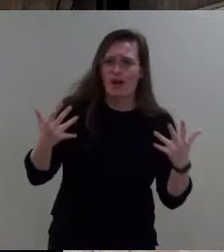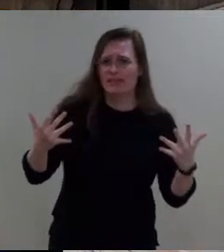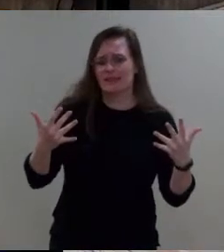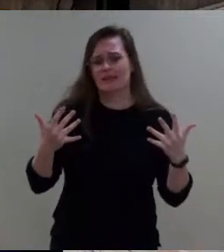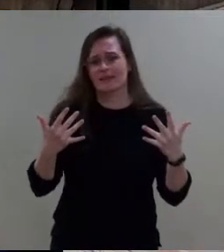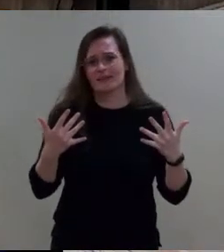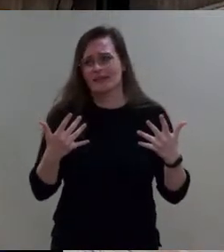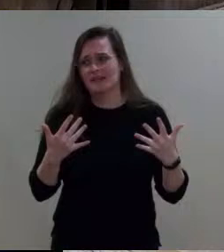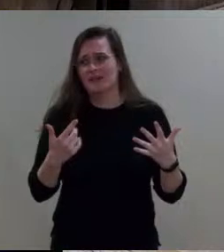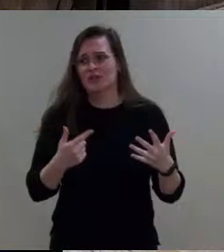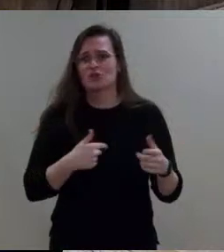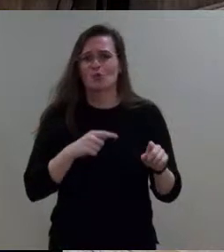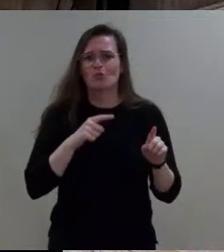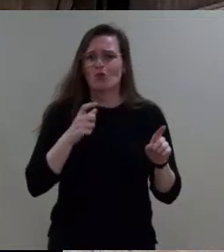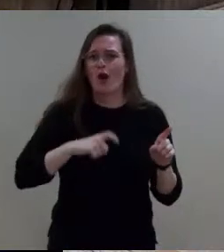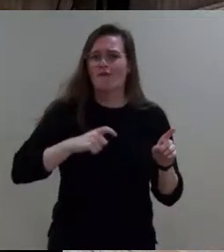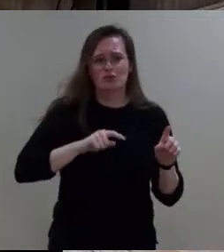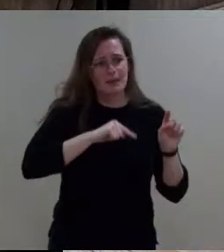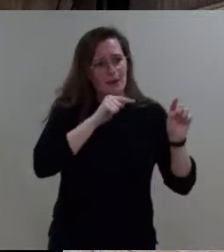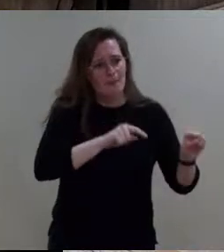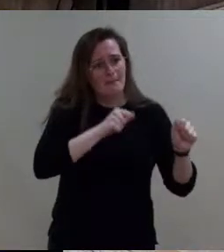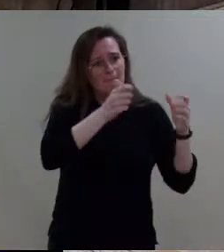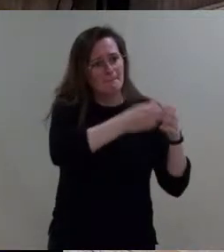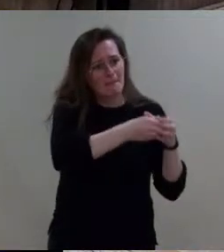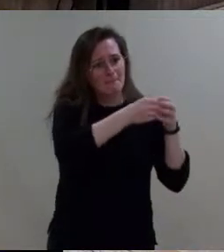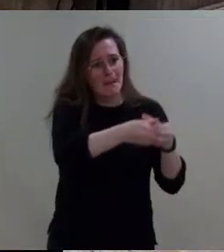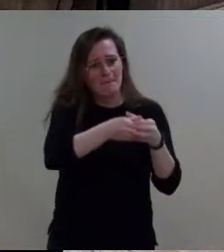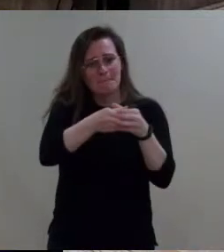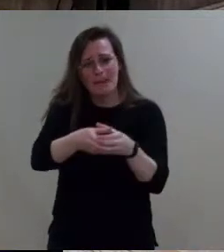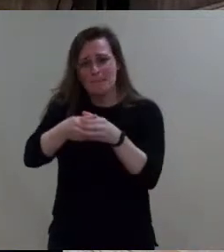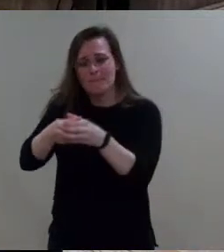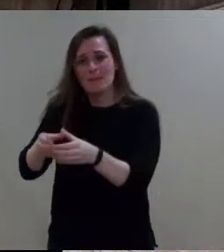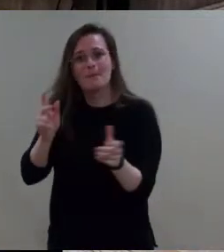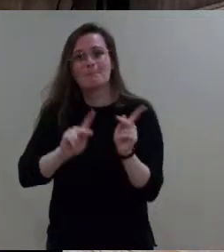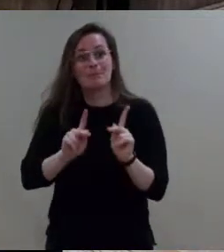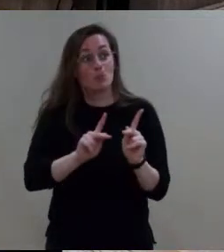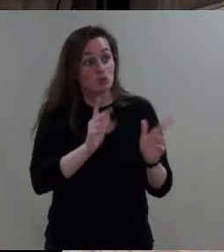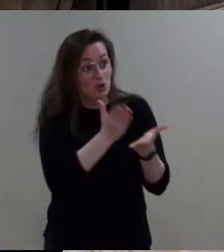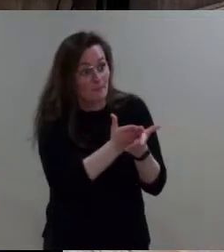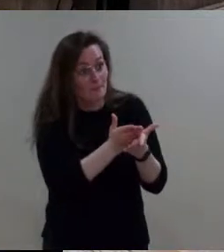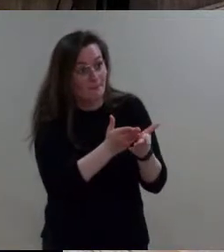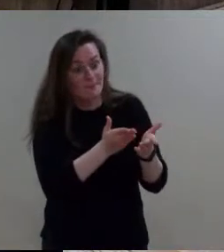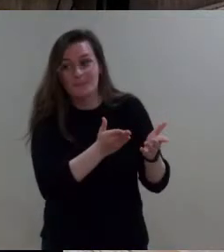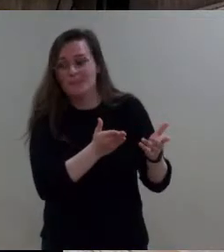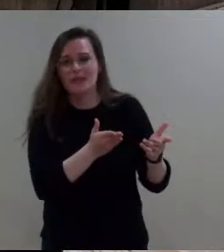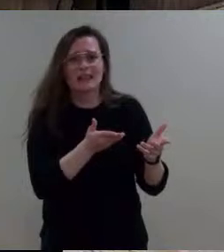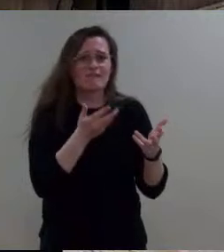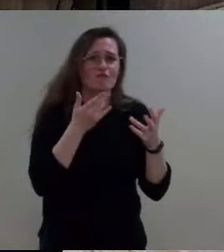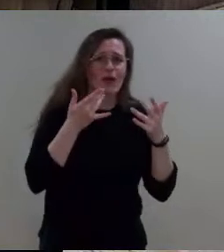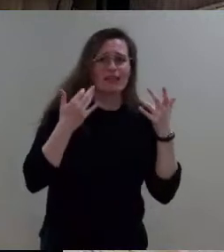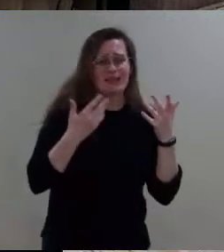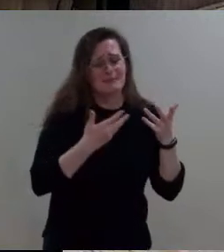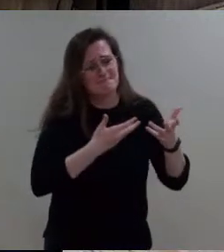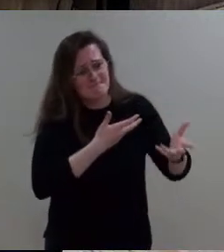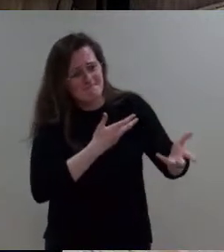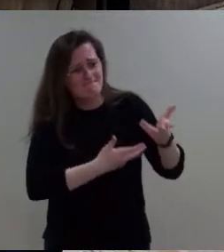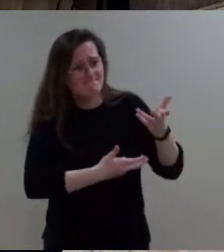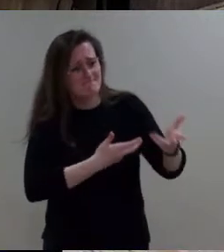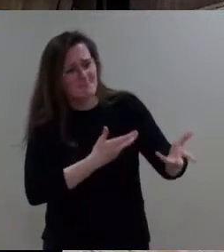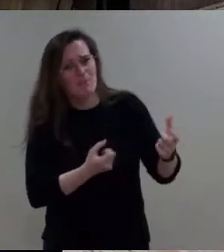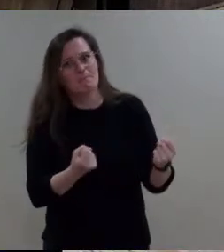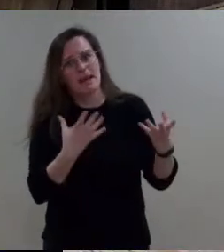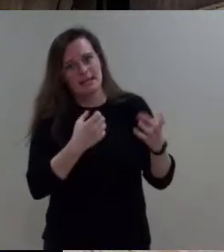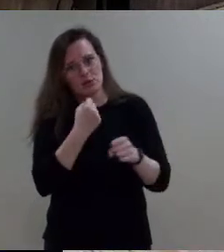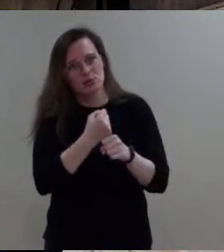and we would get stopped by the residents, and they've been waiting for us. They've been years planning for this, and